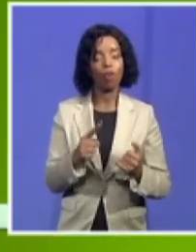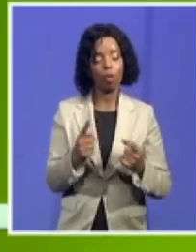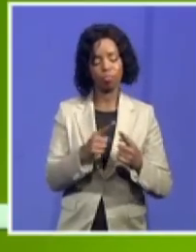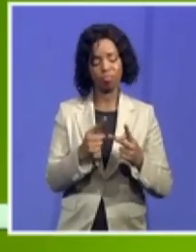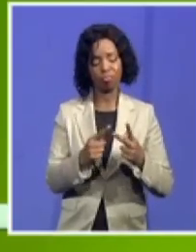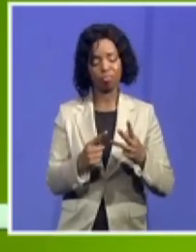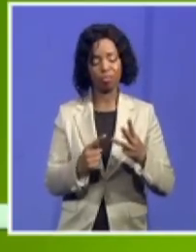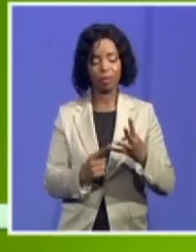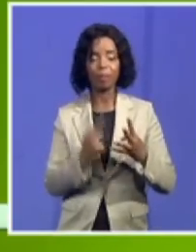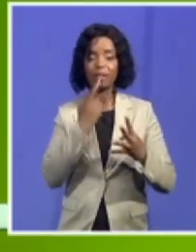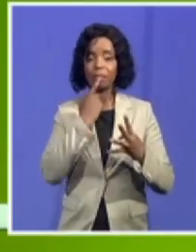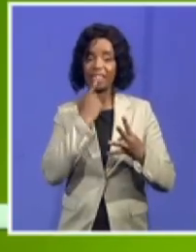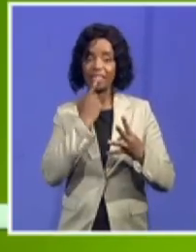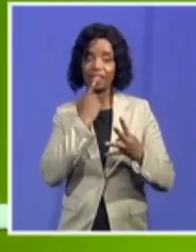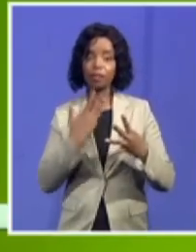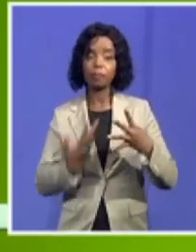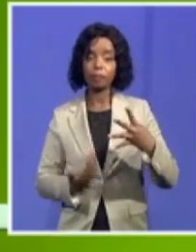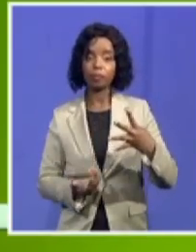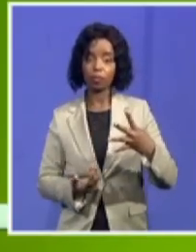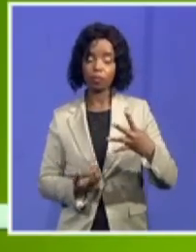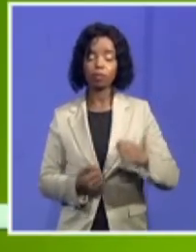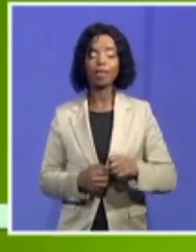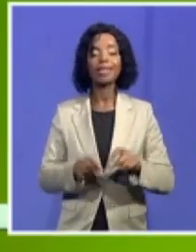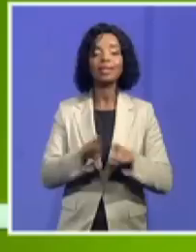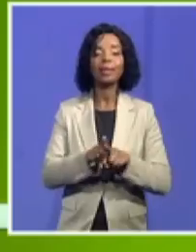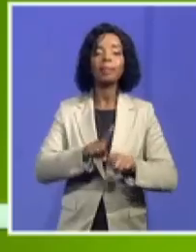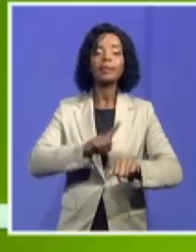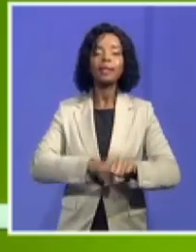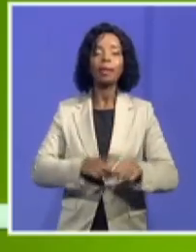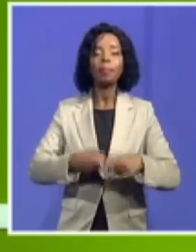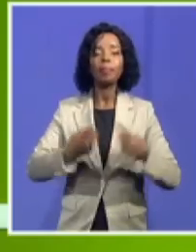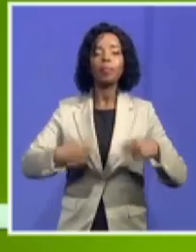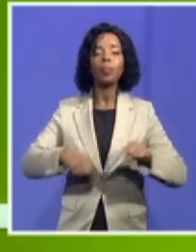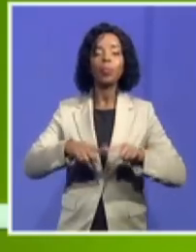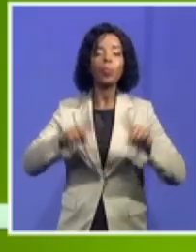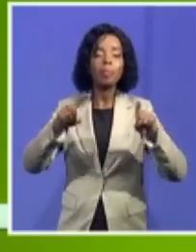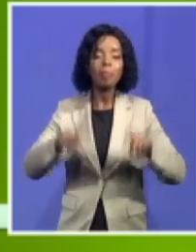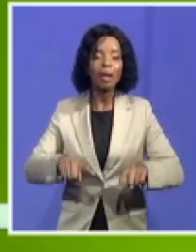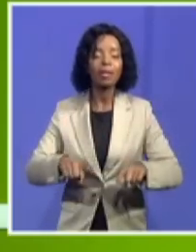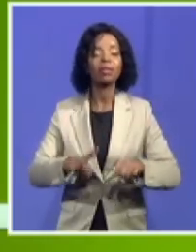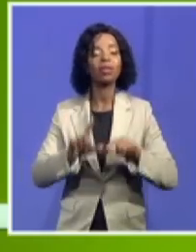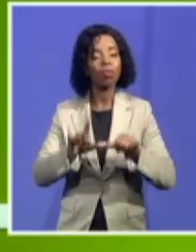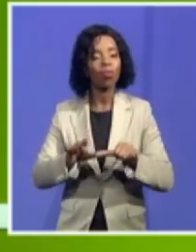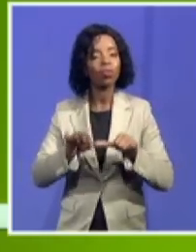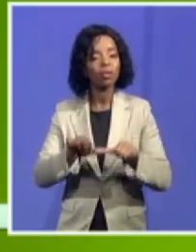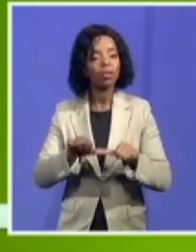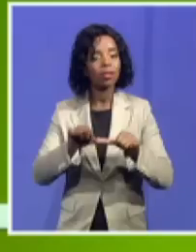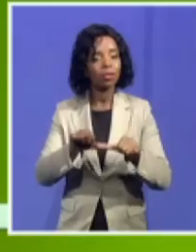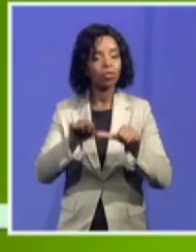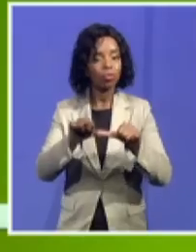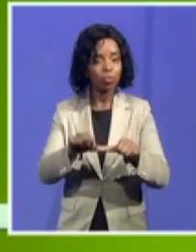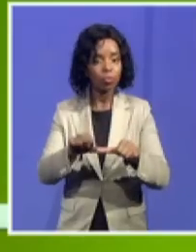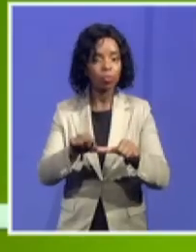the same time, we must continue to expand the production of some of the minerals that have been the